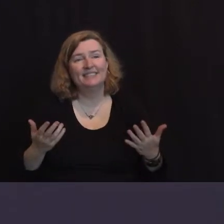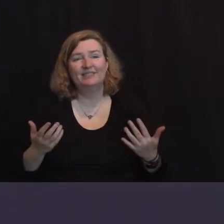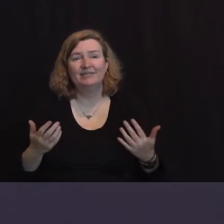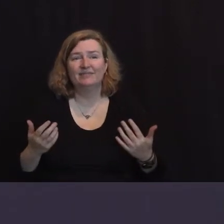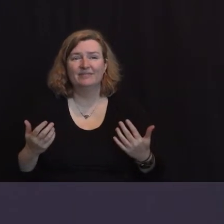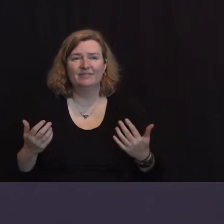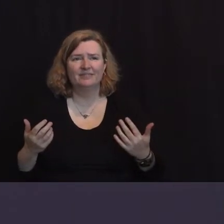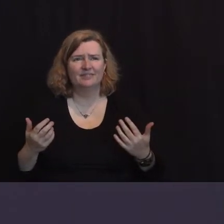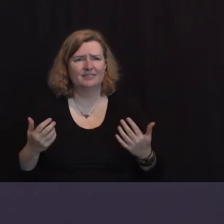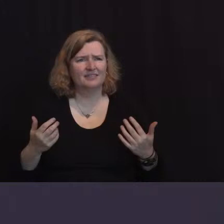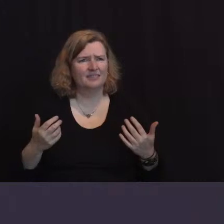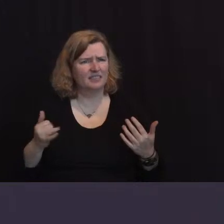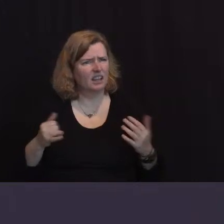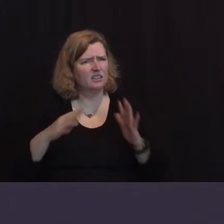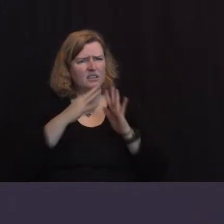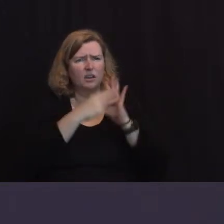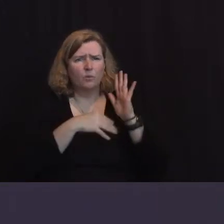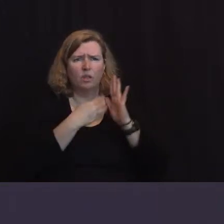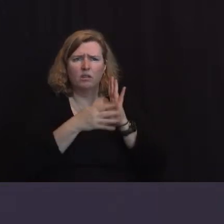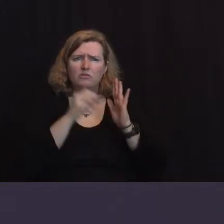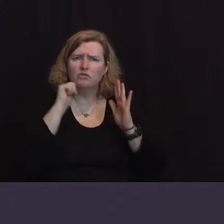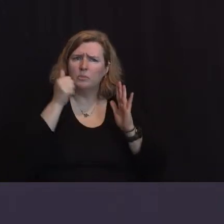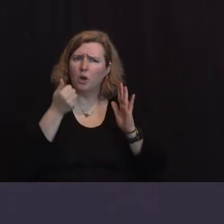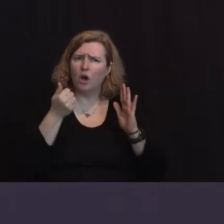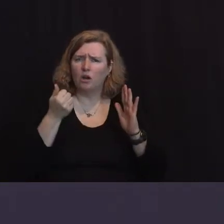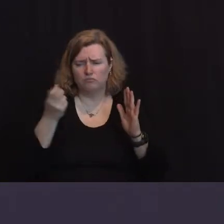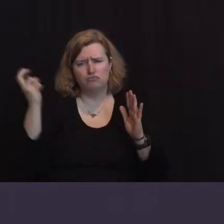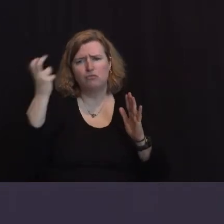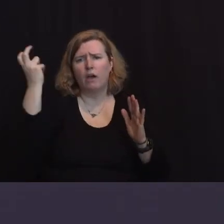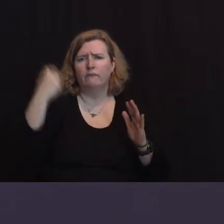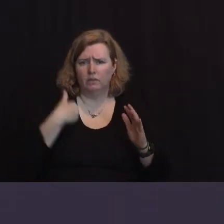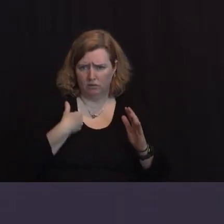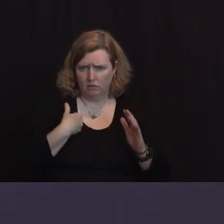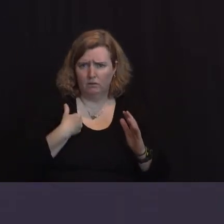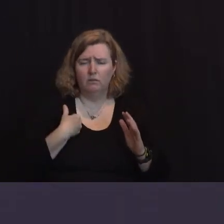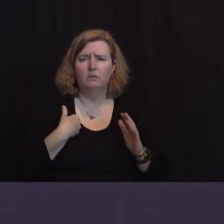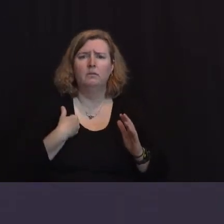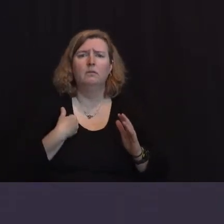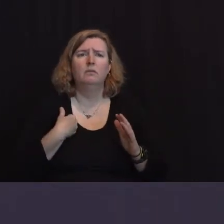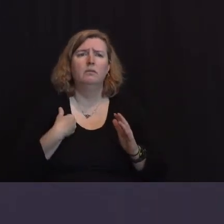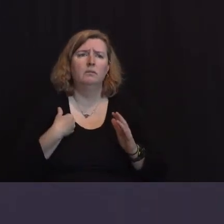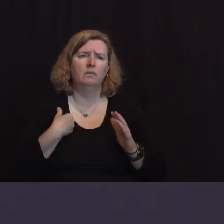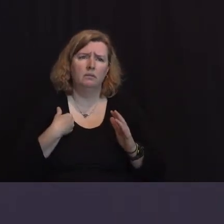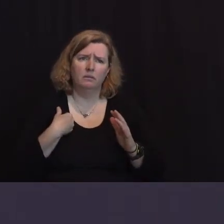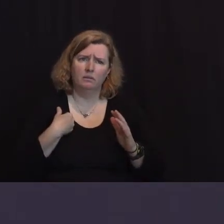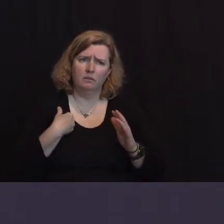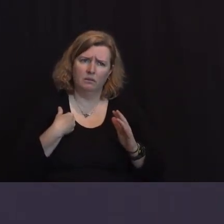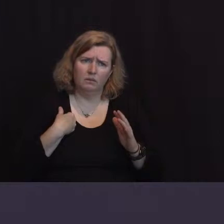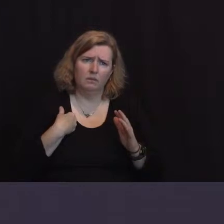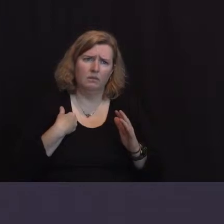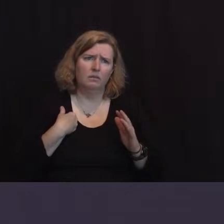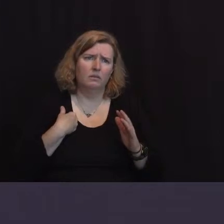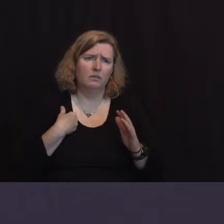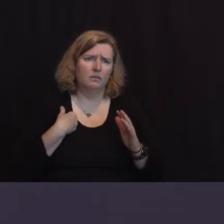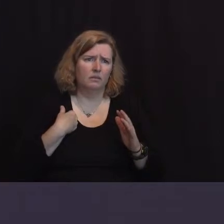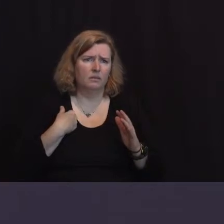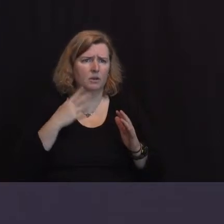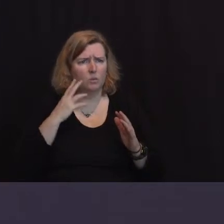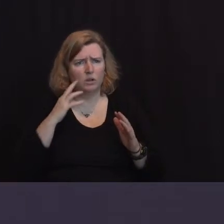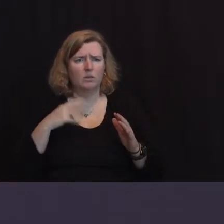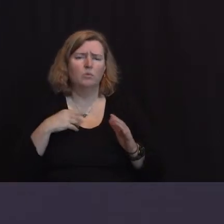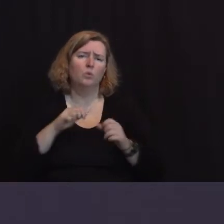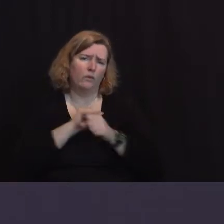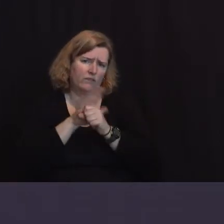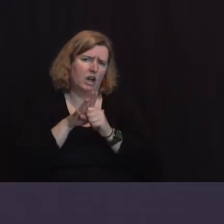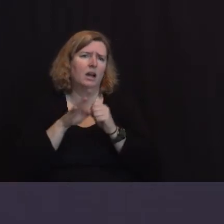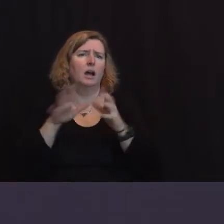road tomorrow somewhere up north, and hopefully we'll do it at a time where we've got some COVID updates for you.